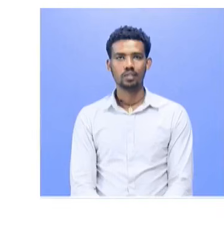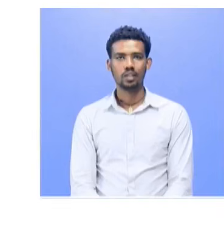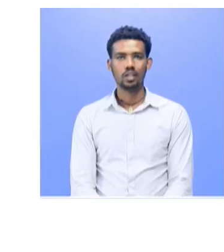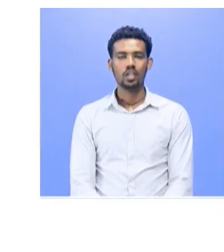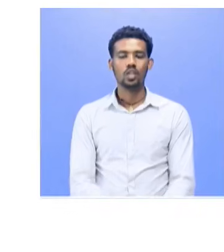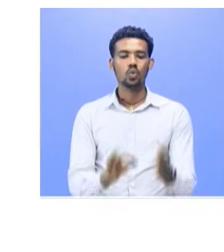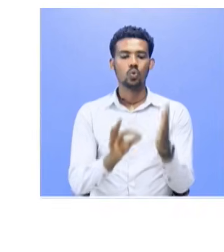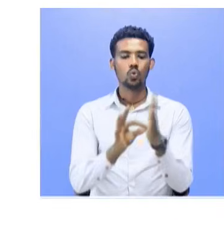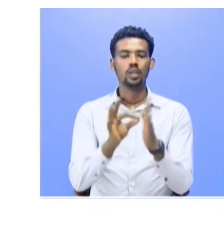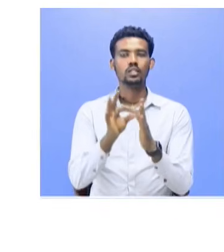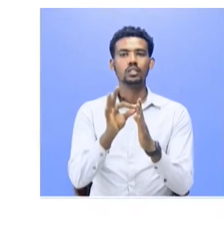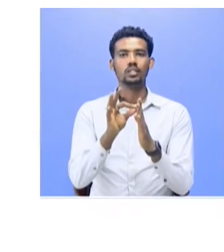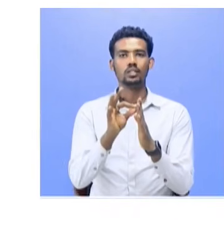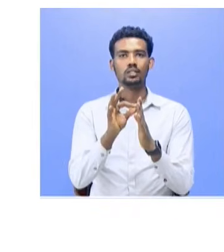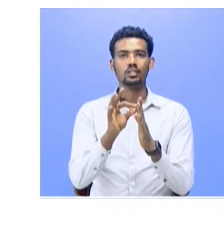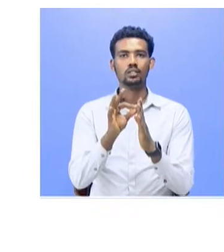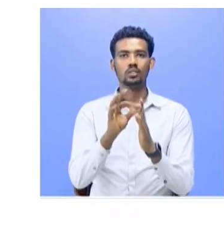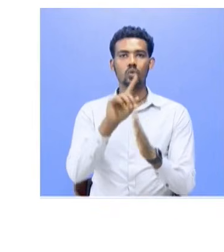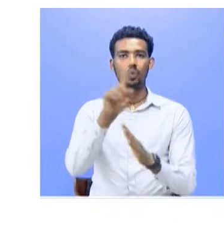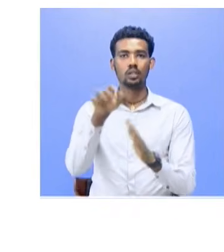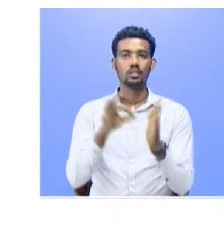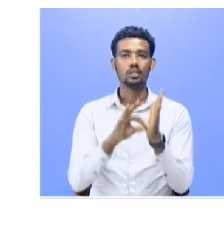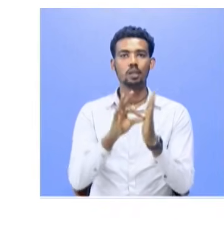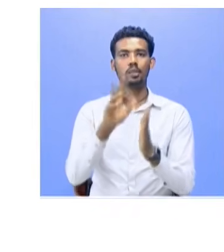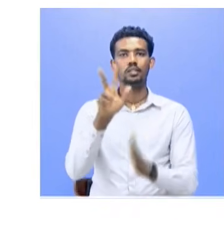Question number 3.